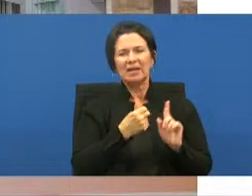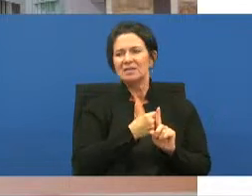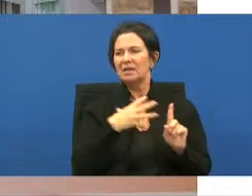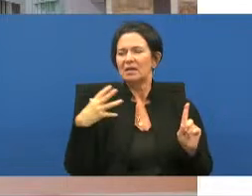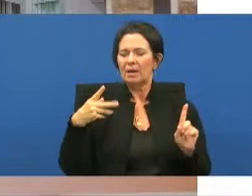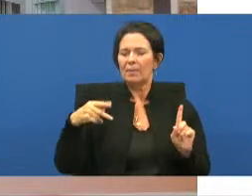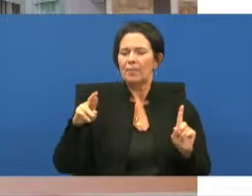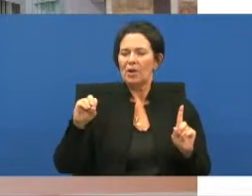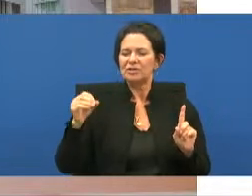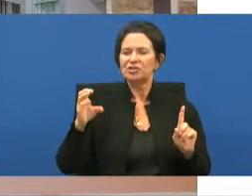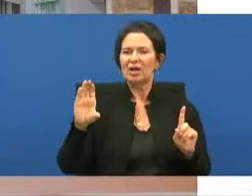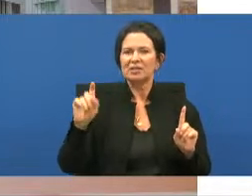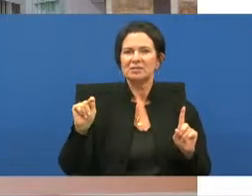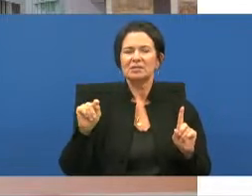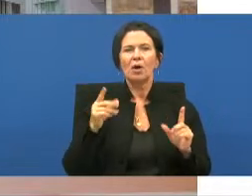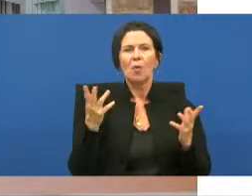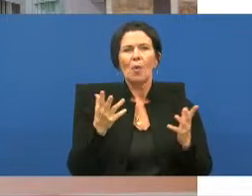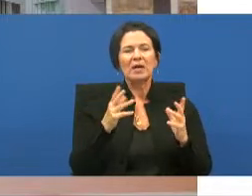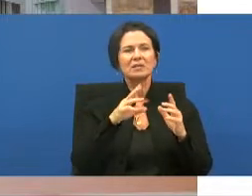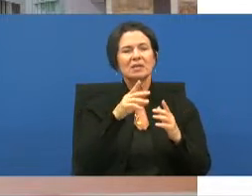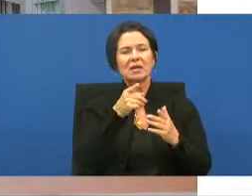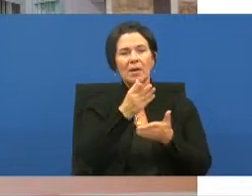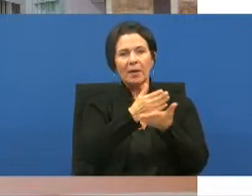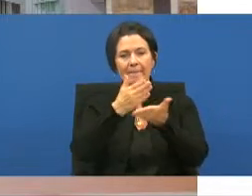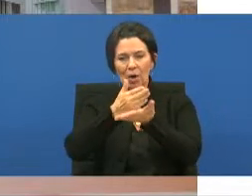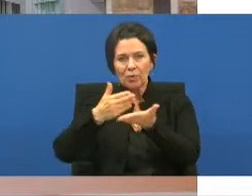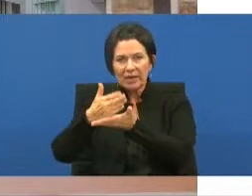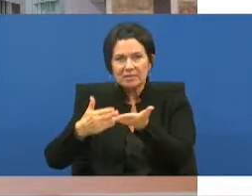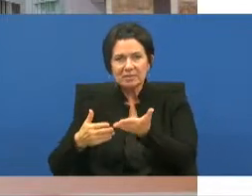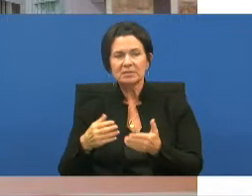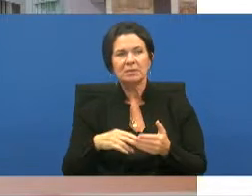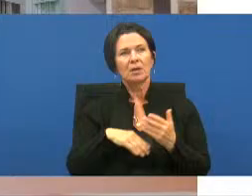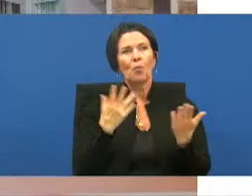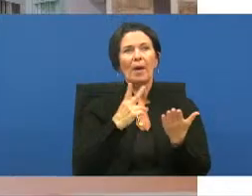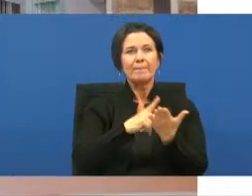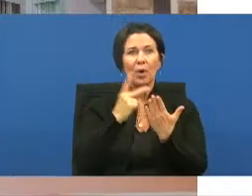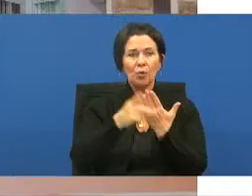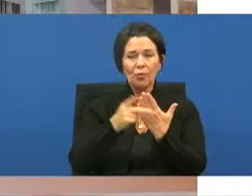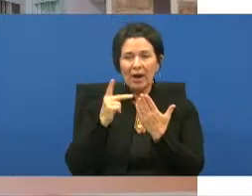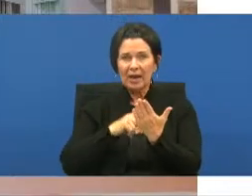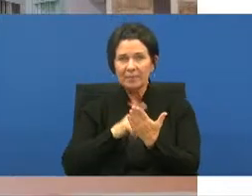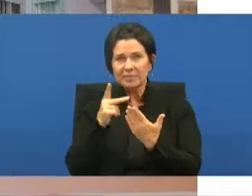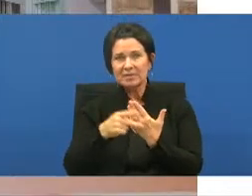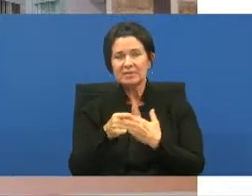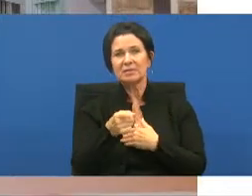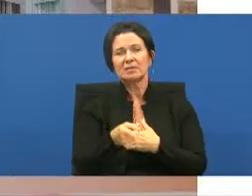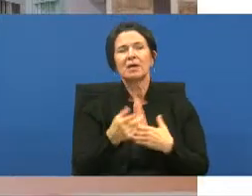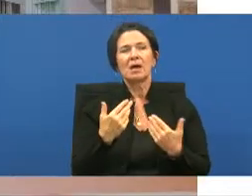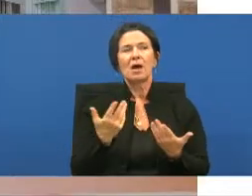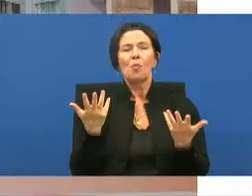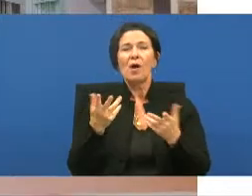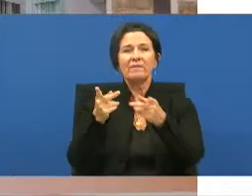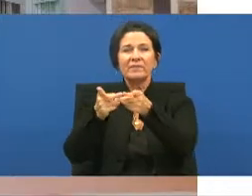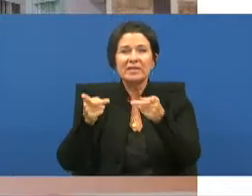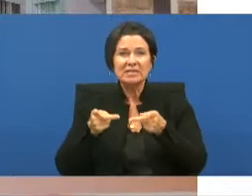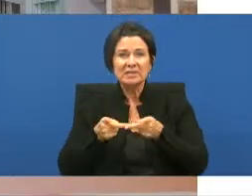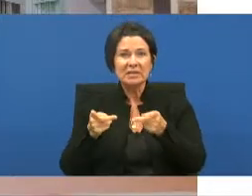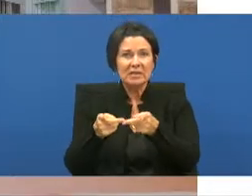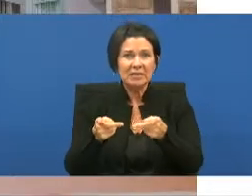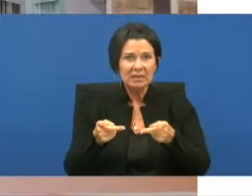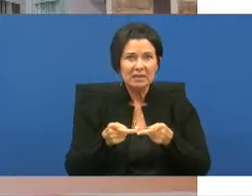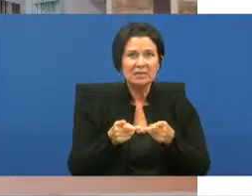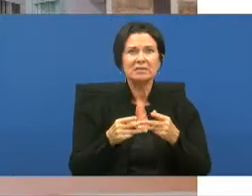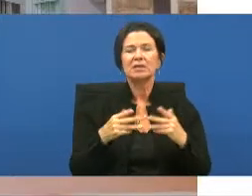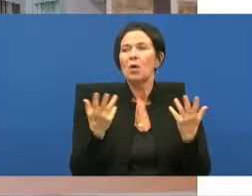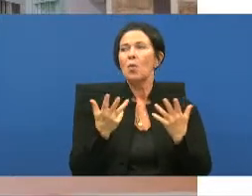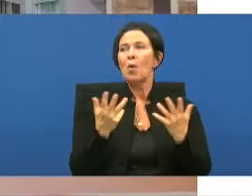the project components. It's about the program. It's about having a facility that has the components that meet